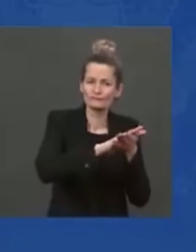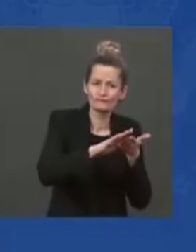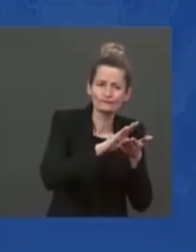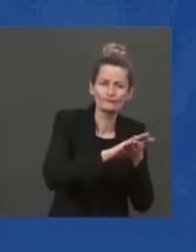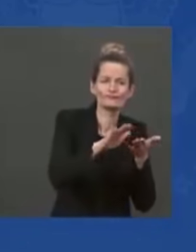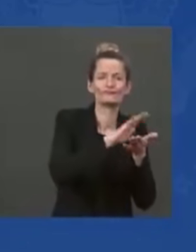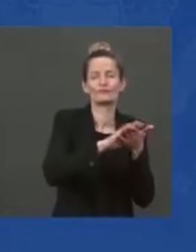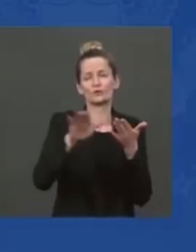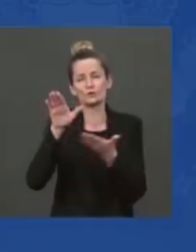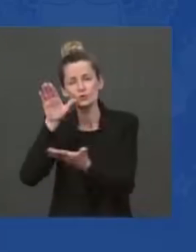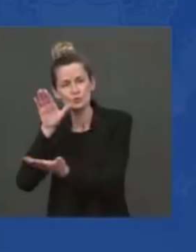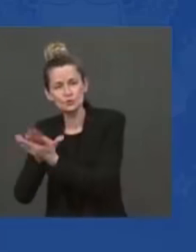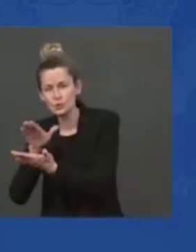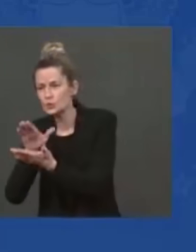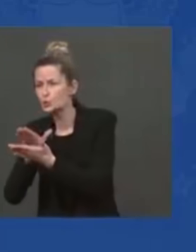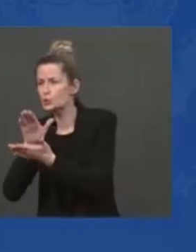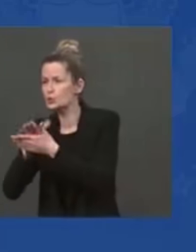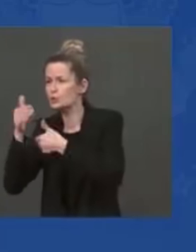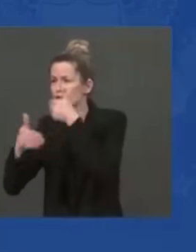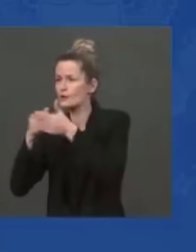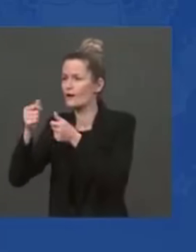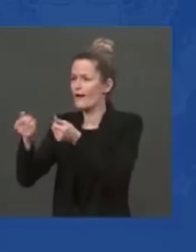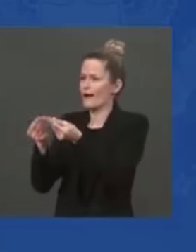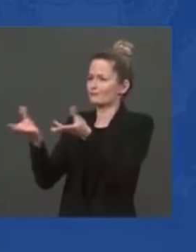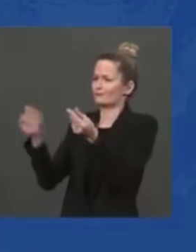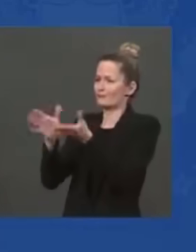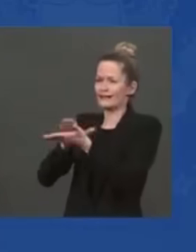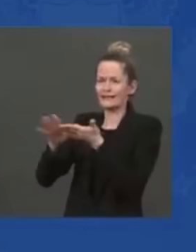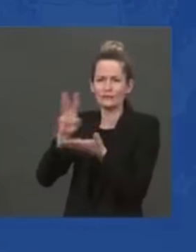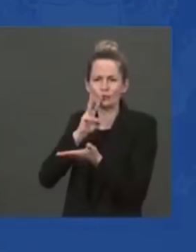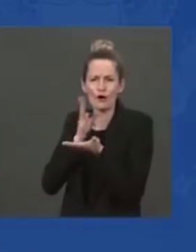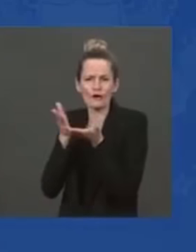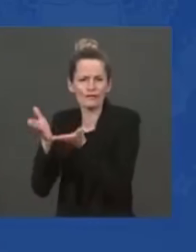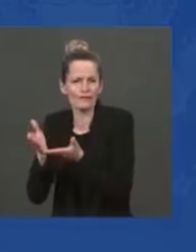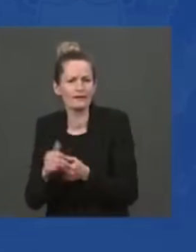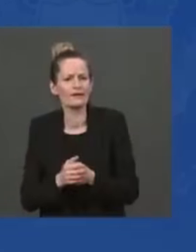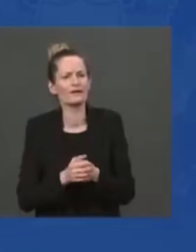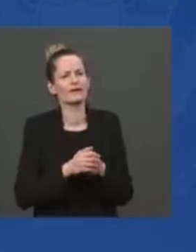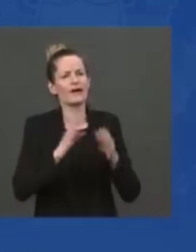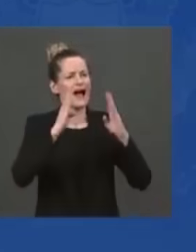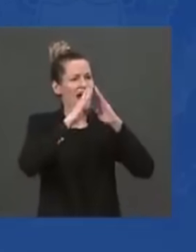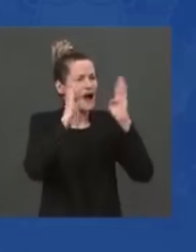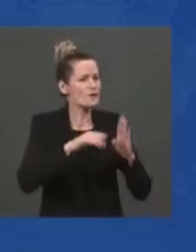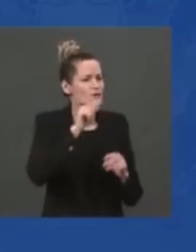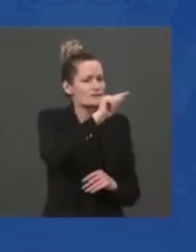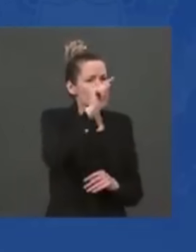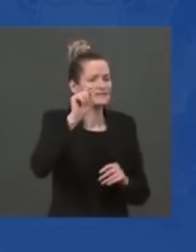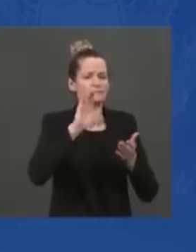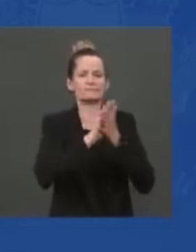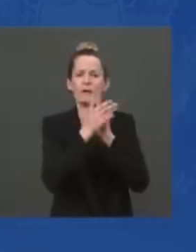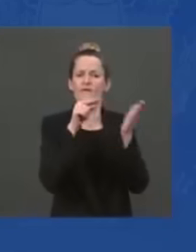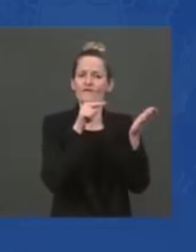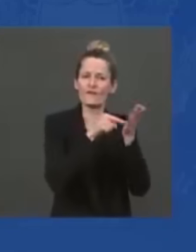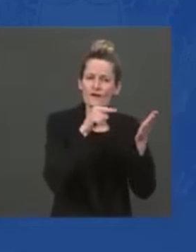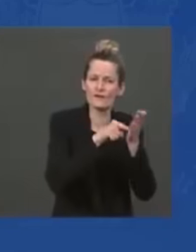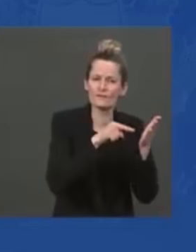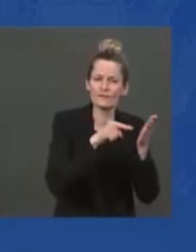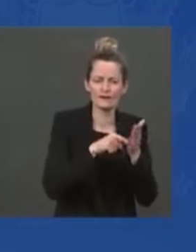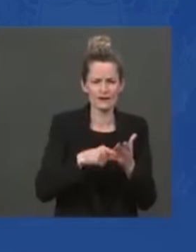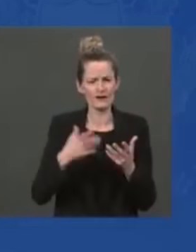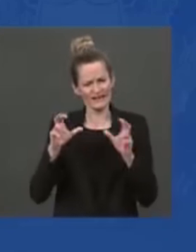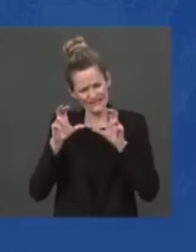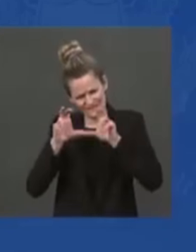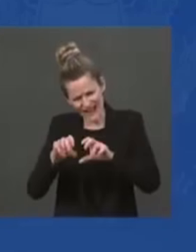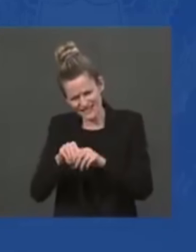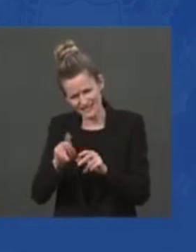for families to live. And we can invest in our people, giving our families a little help